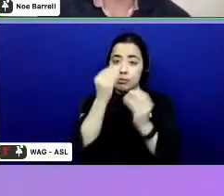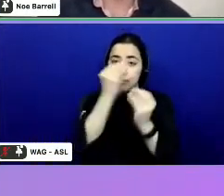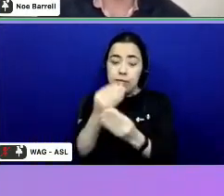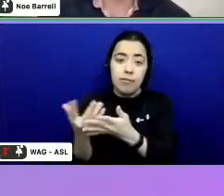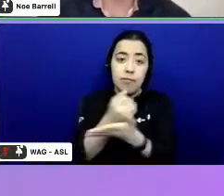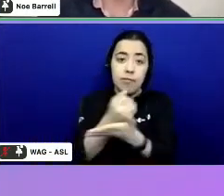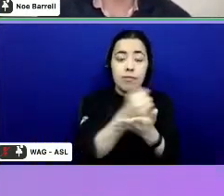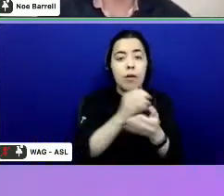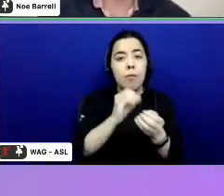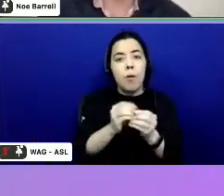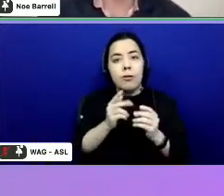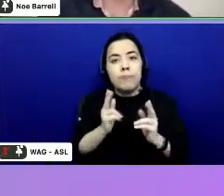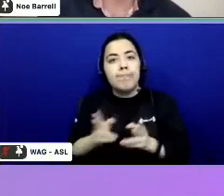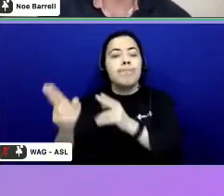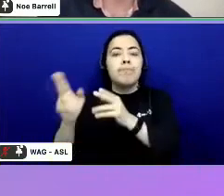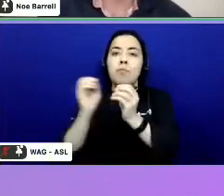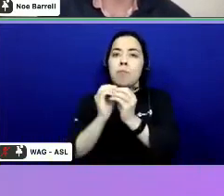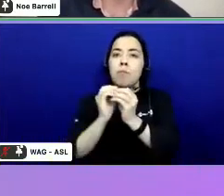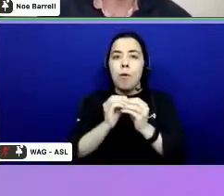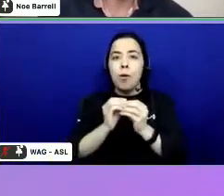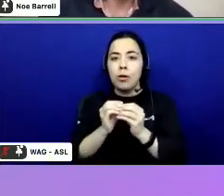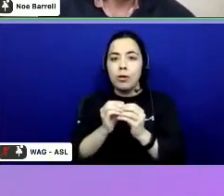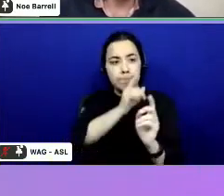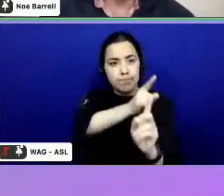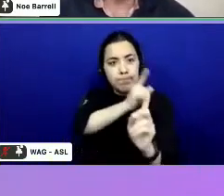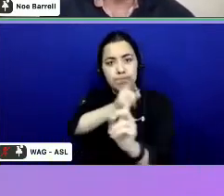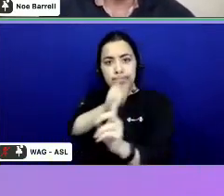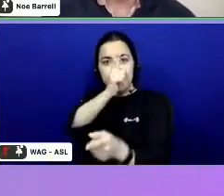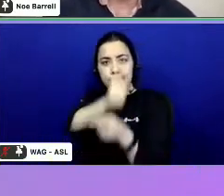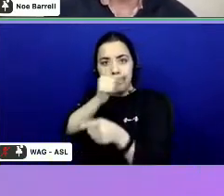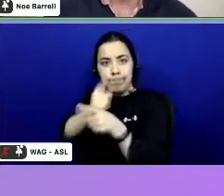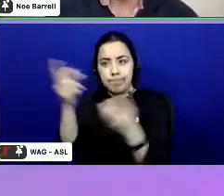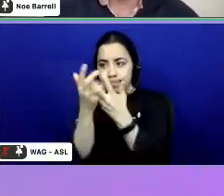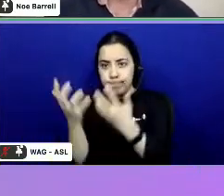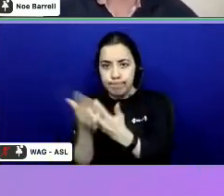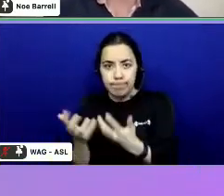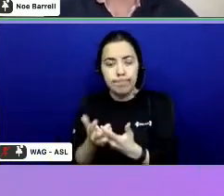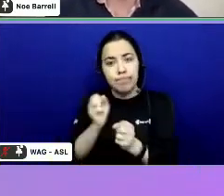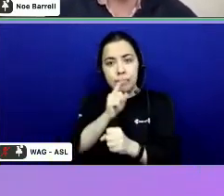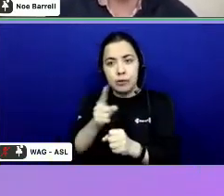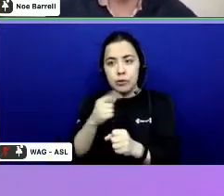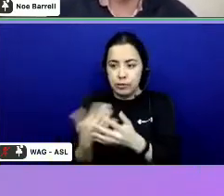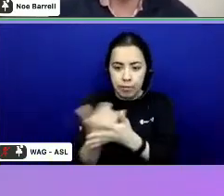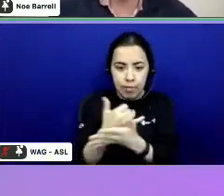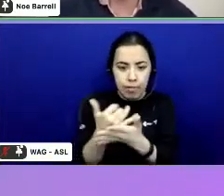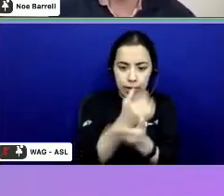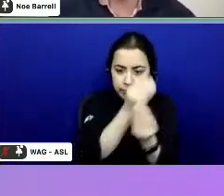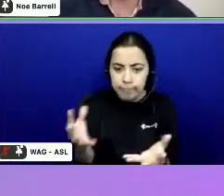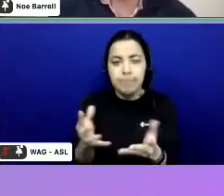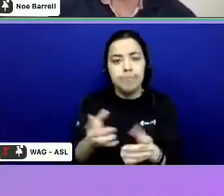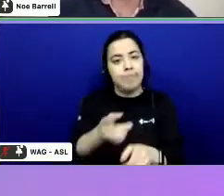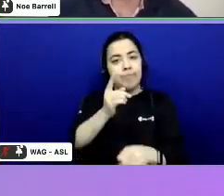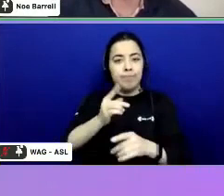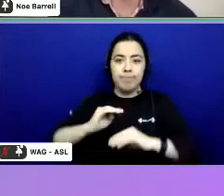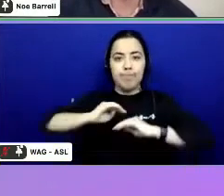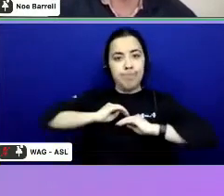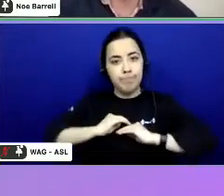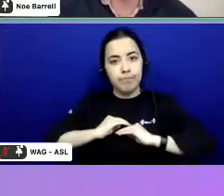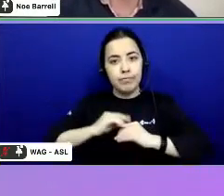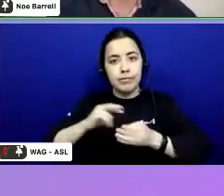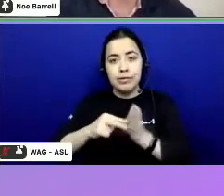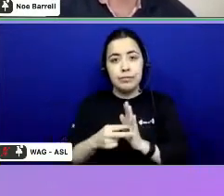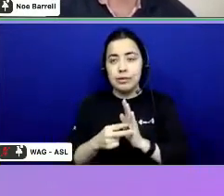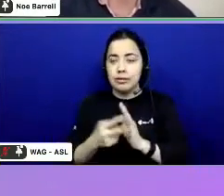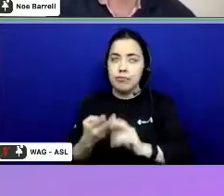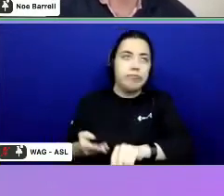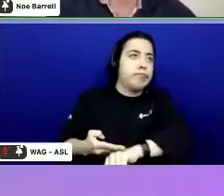and make sure that our investment is well spent. And this has significantly improved the gains from our models